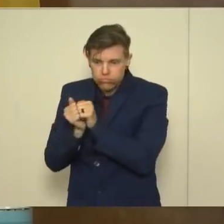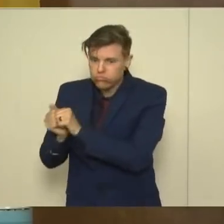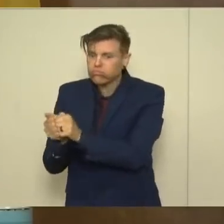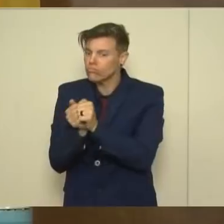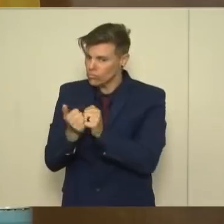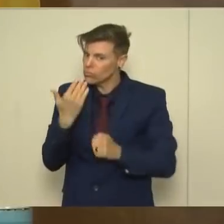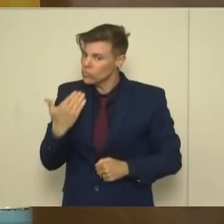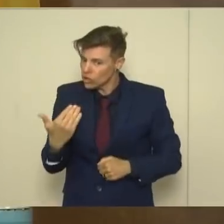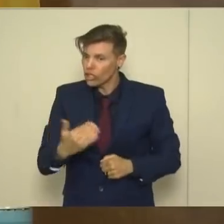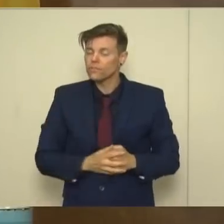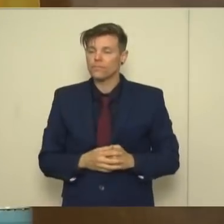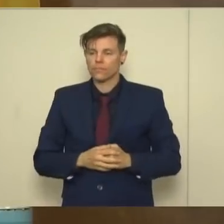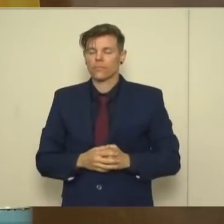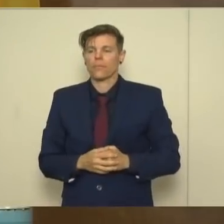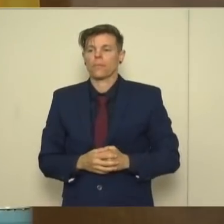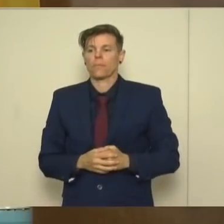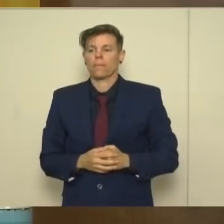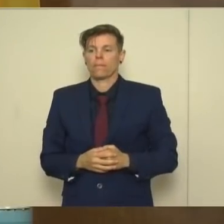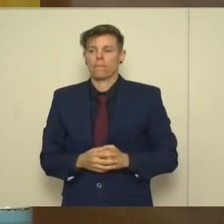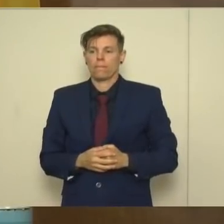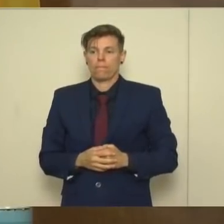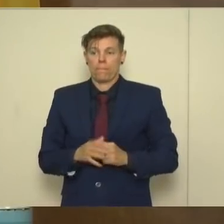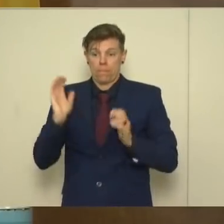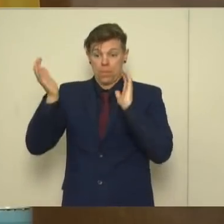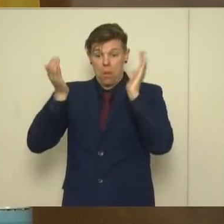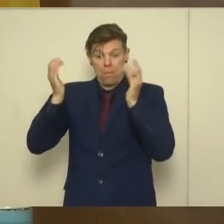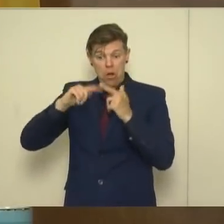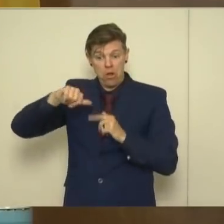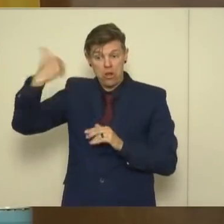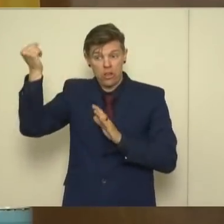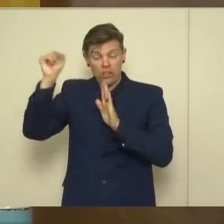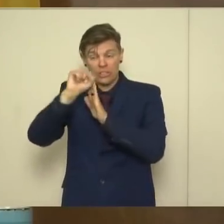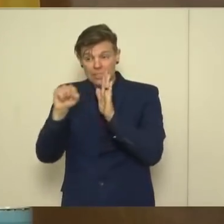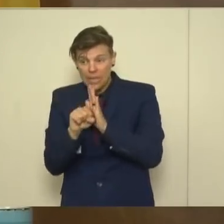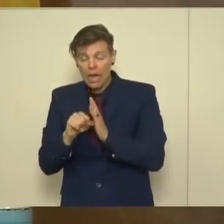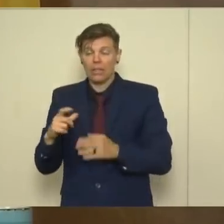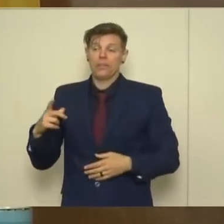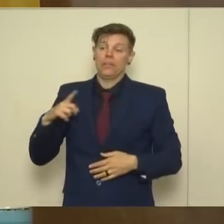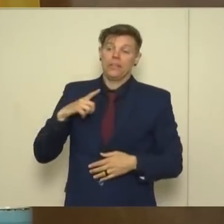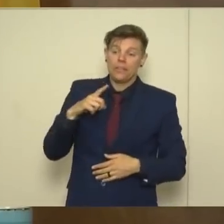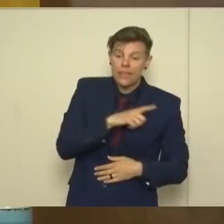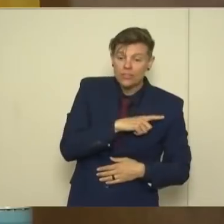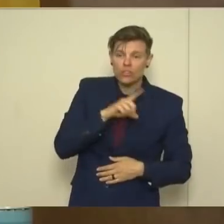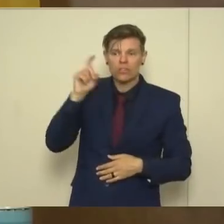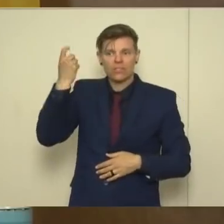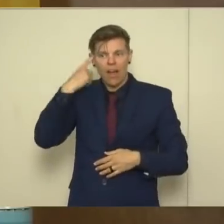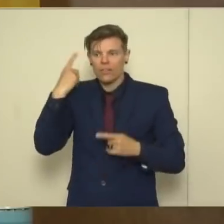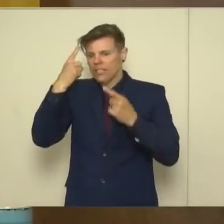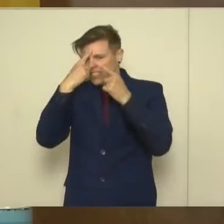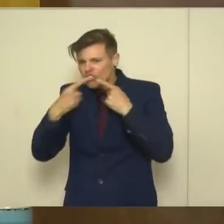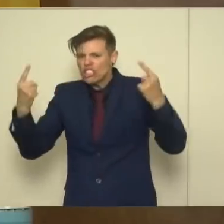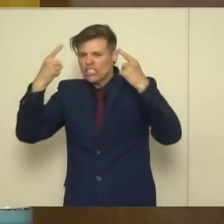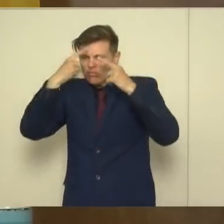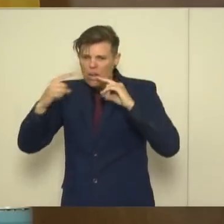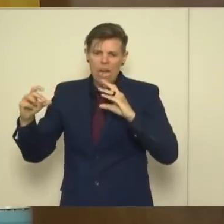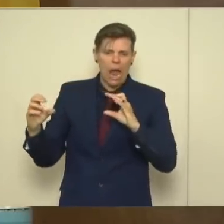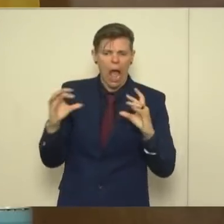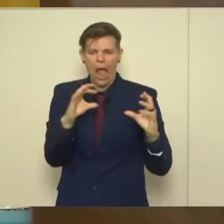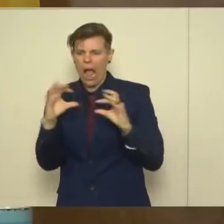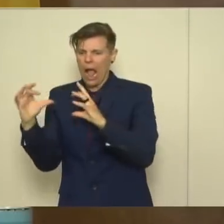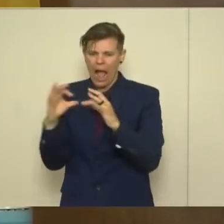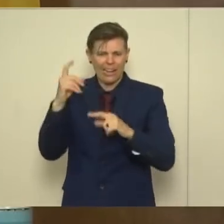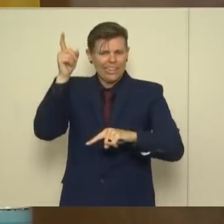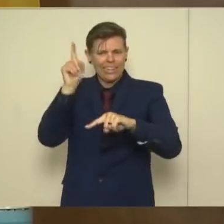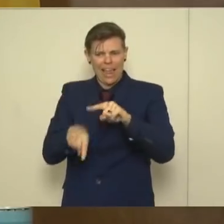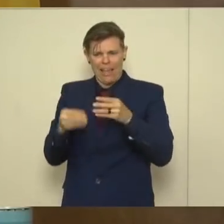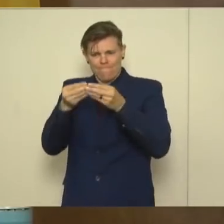particularly when you look at what's going on in many states where the legislature and the executive branch really can't come together on solving some of these